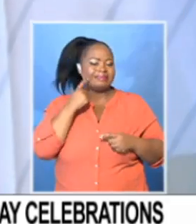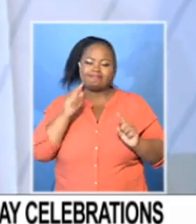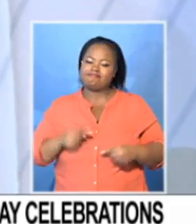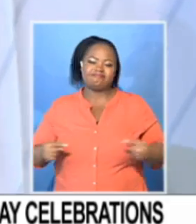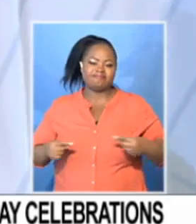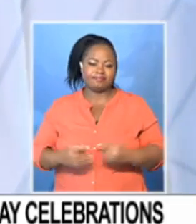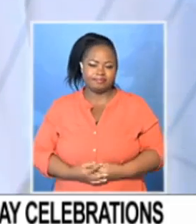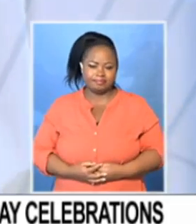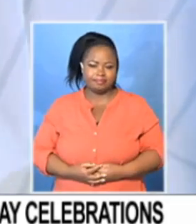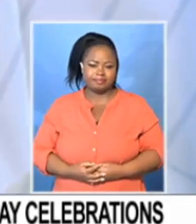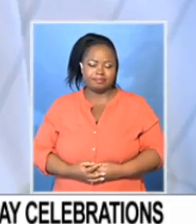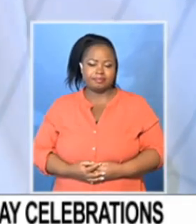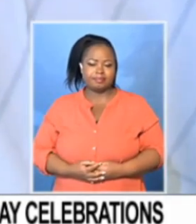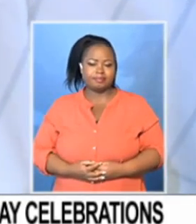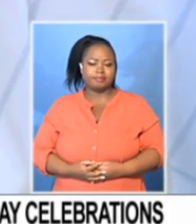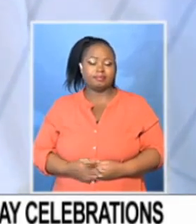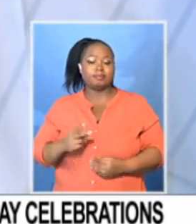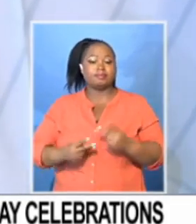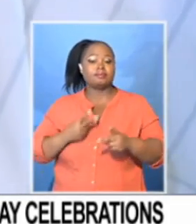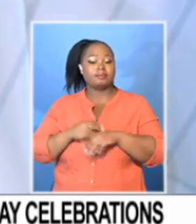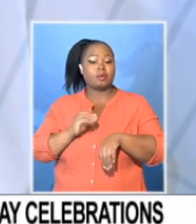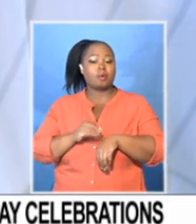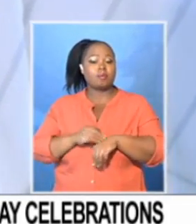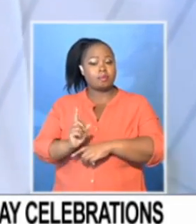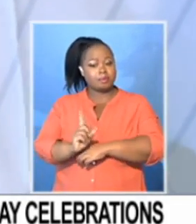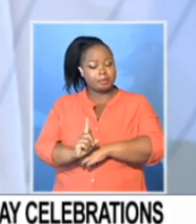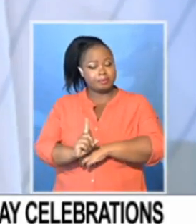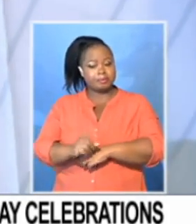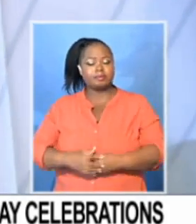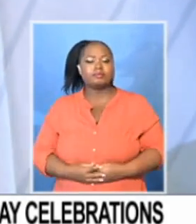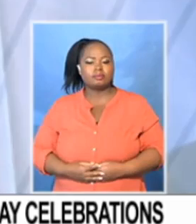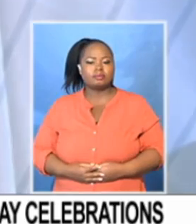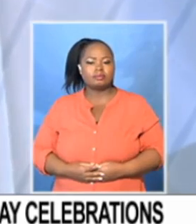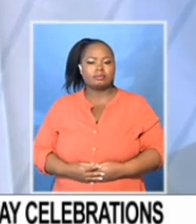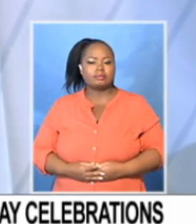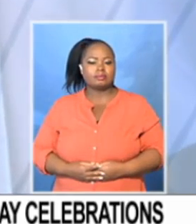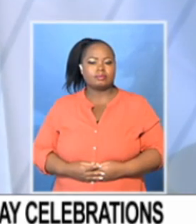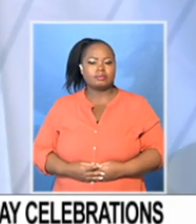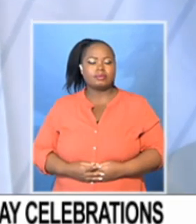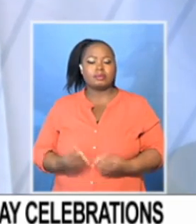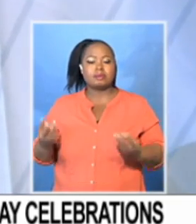Another challenge is that victims have been known